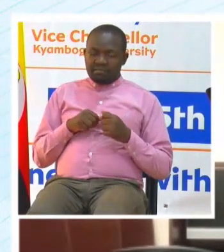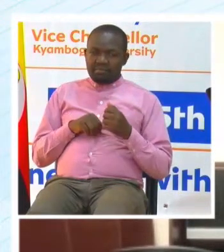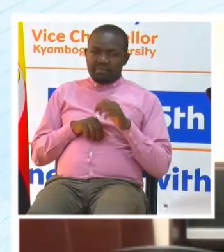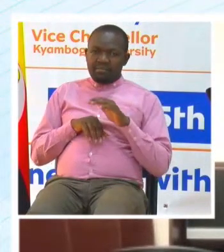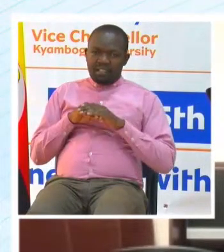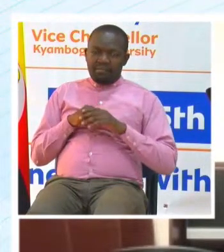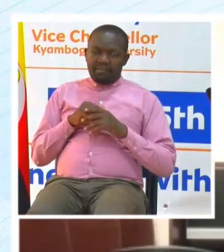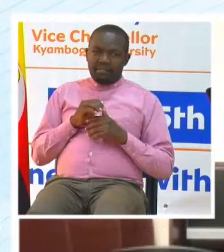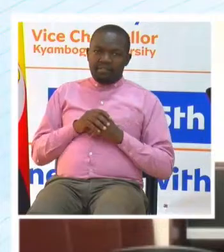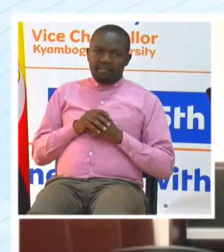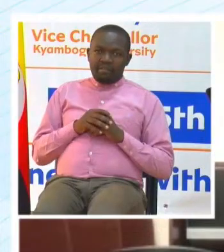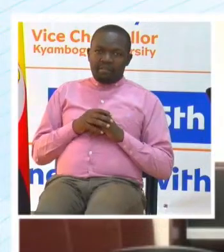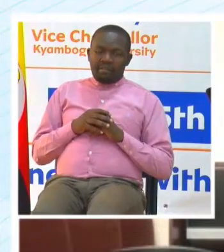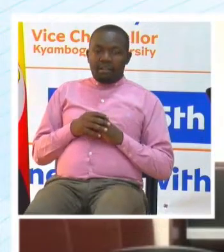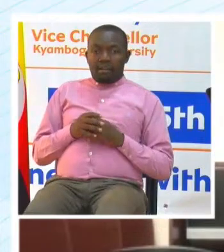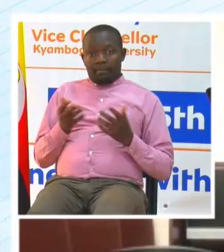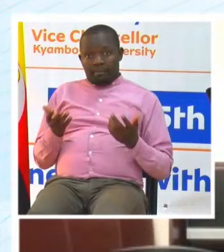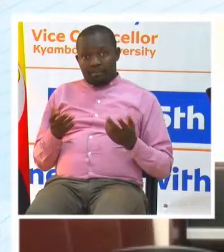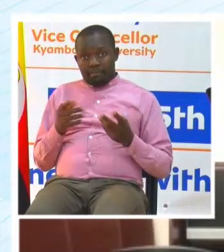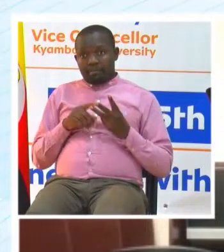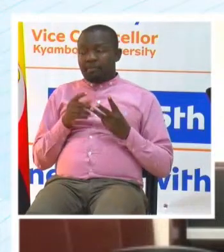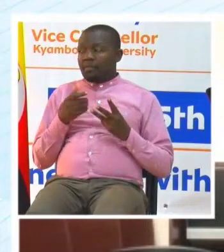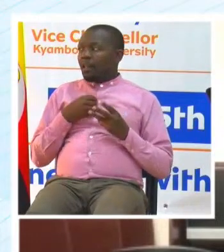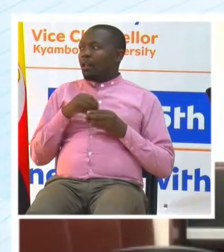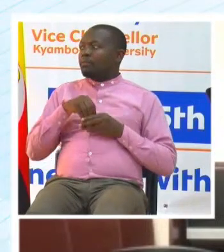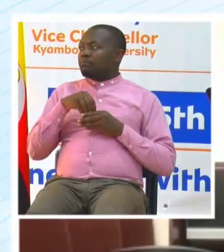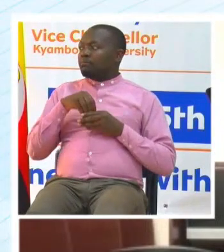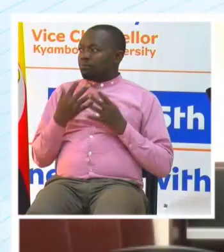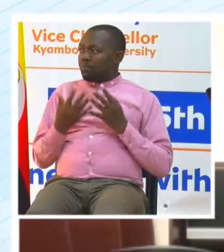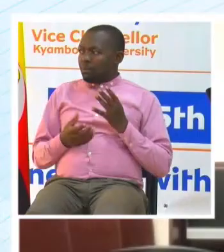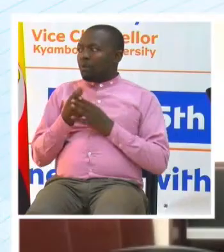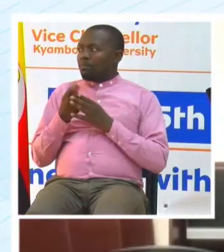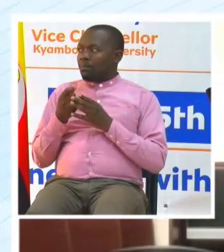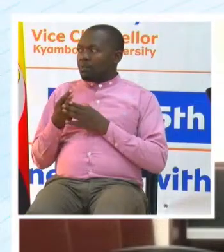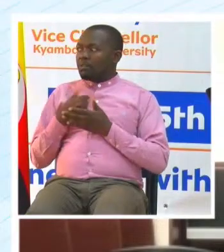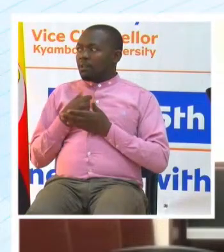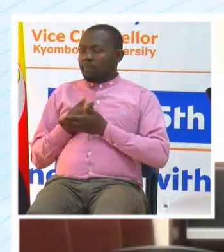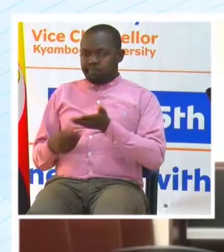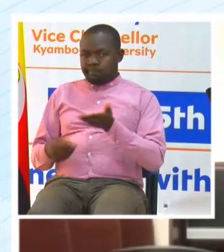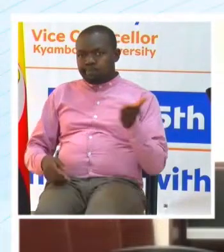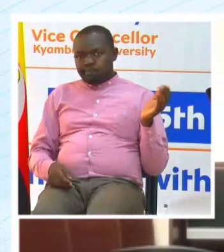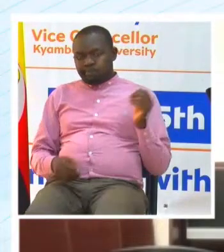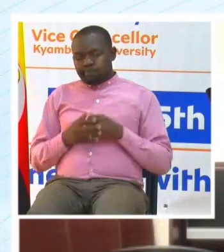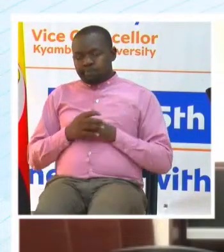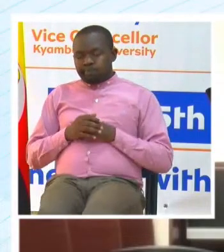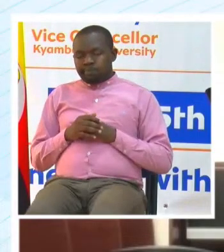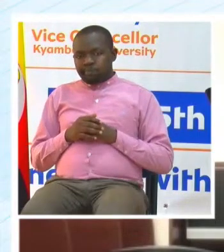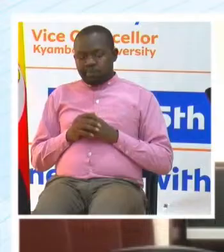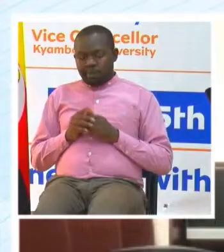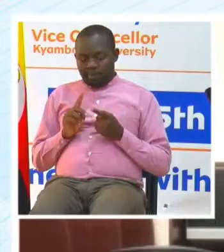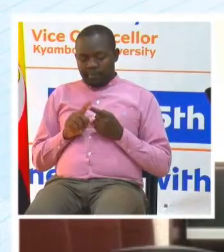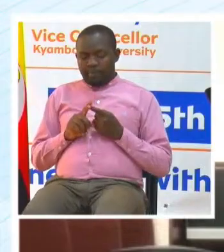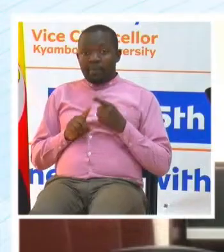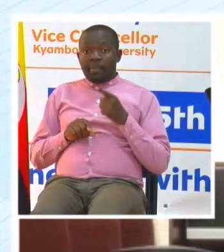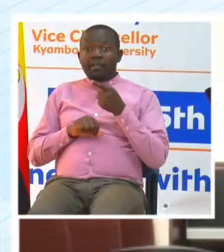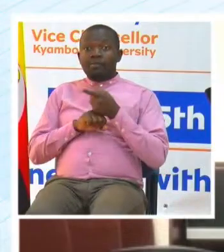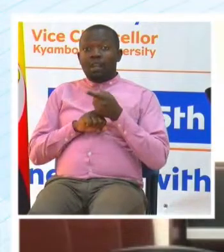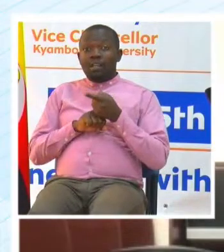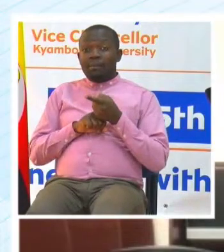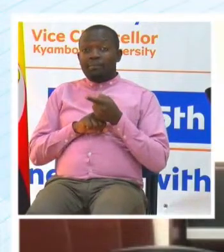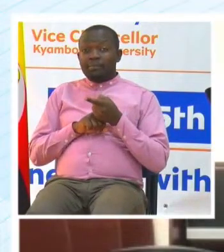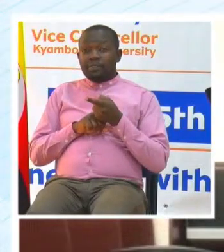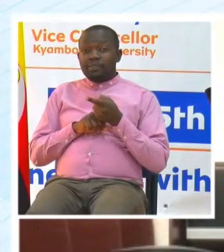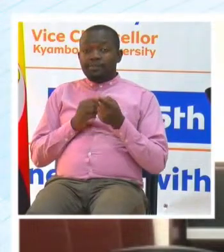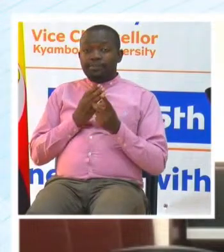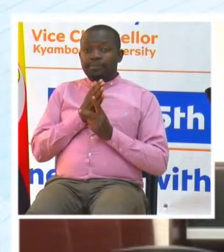As I talk about the funding opportunities, there are very many funding opportunities available. First are the scholarships. Scholarships come in two